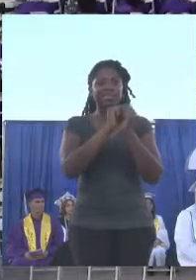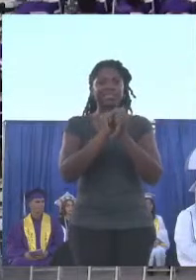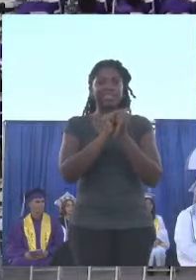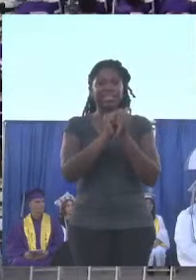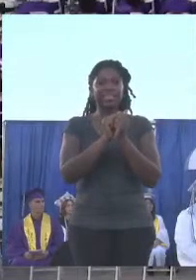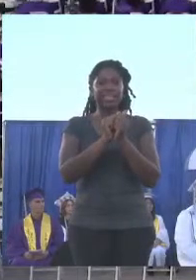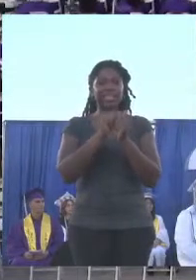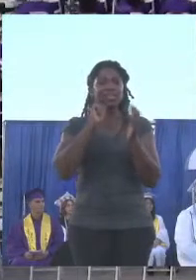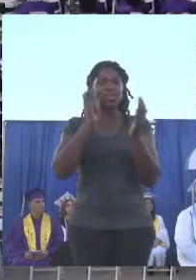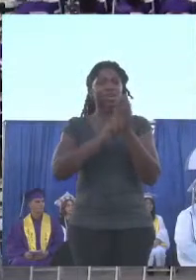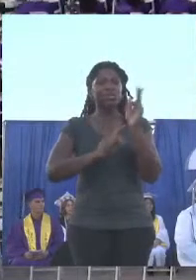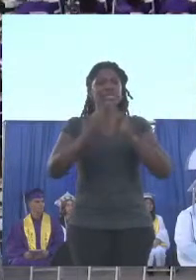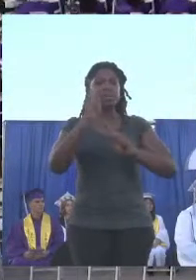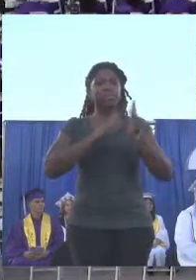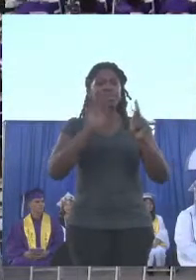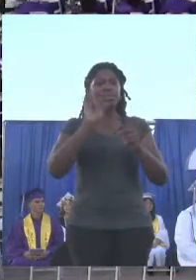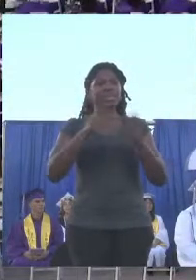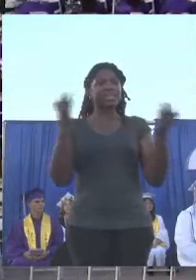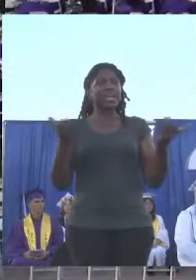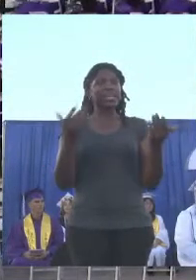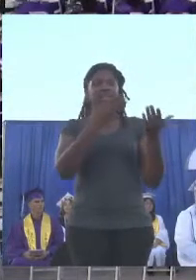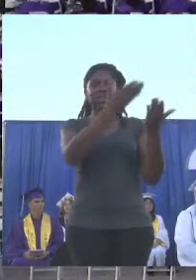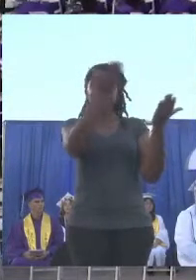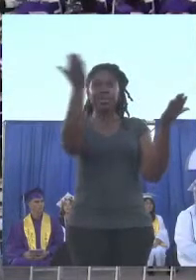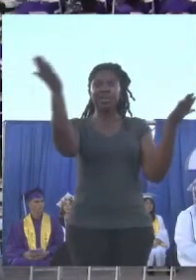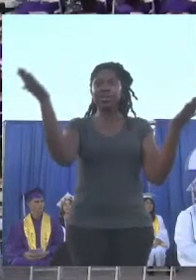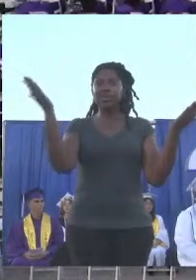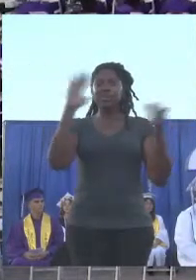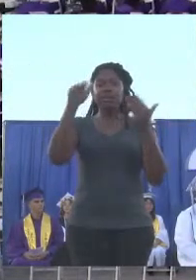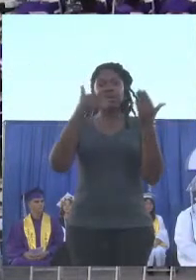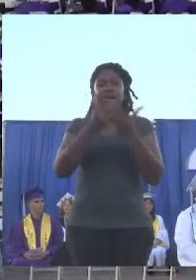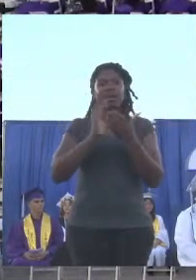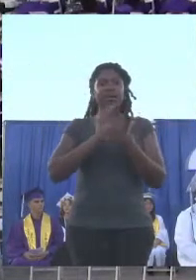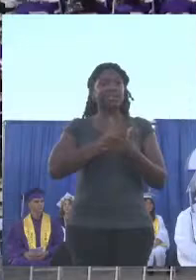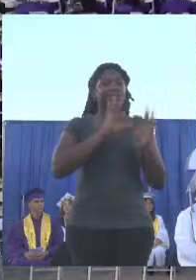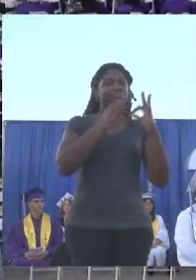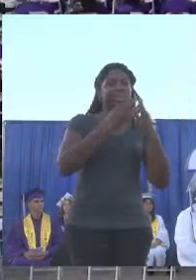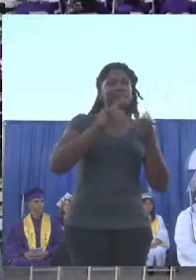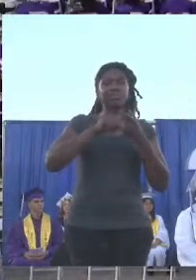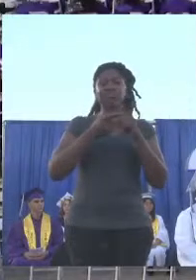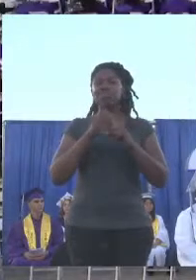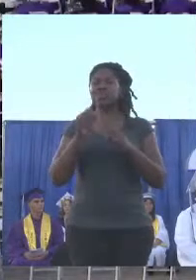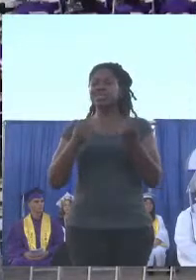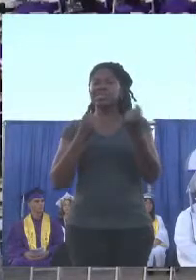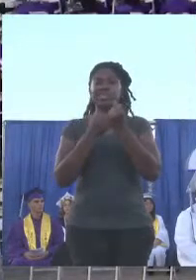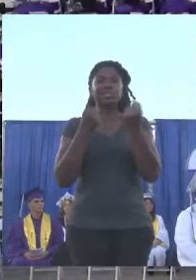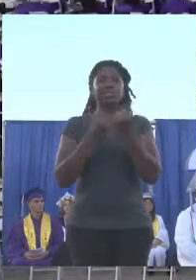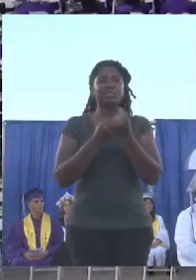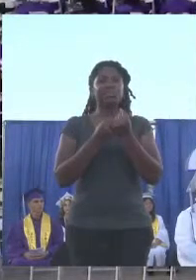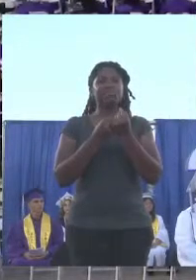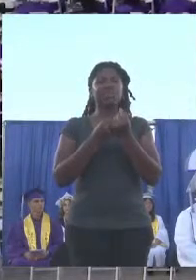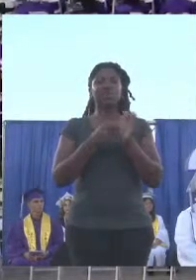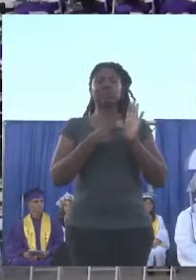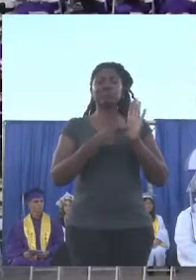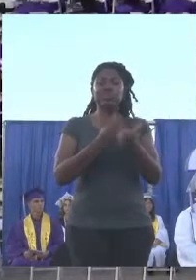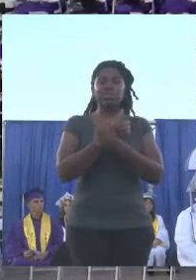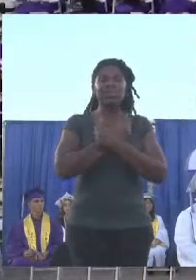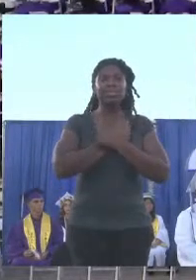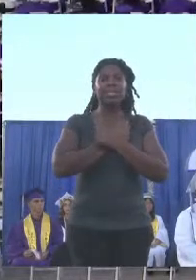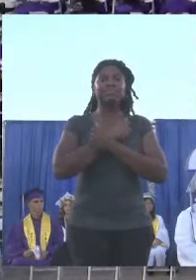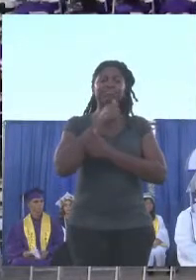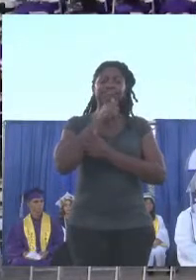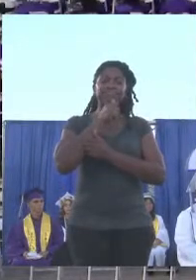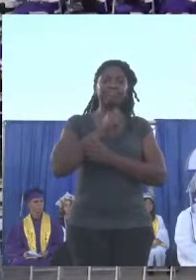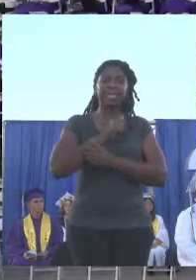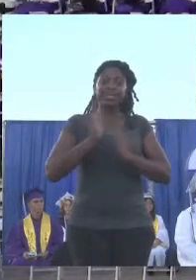at the crowd. This is everyone who has supported us and showed us love and had the patience to ease